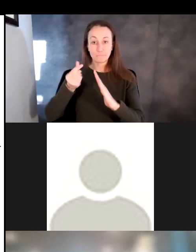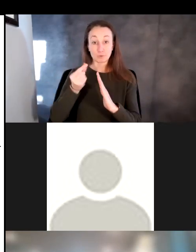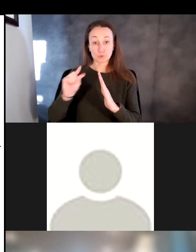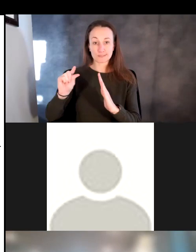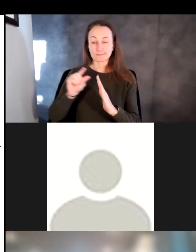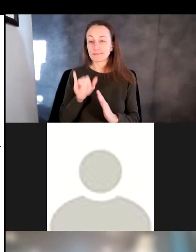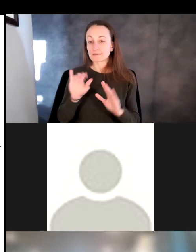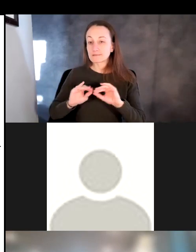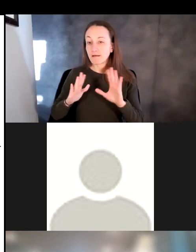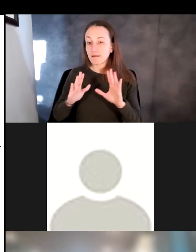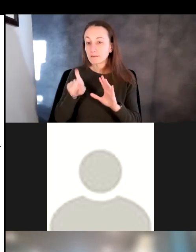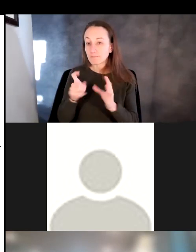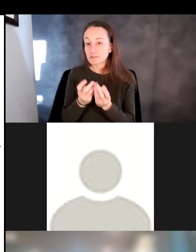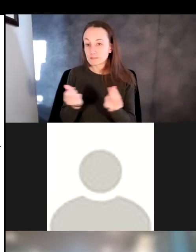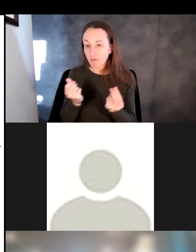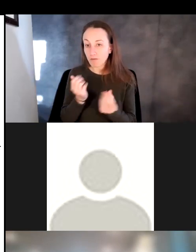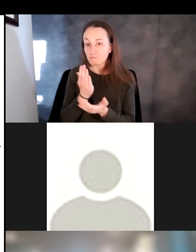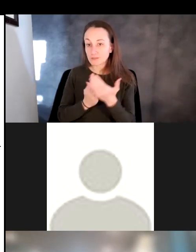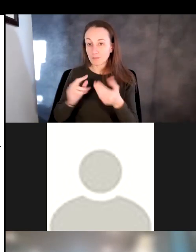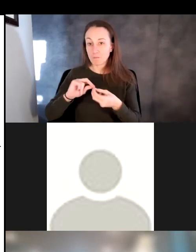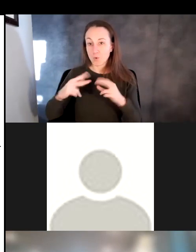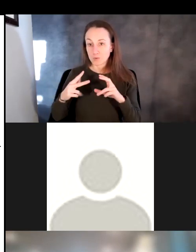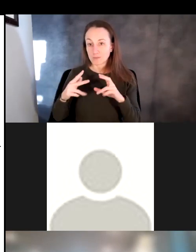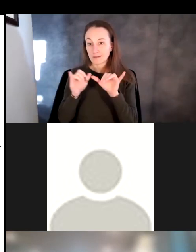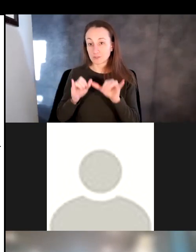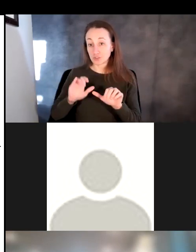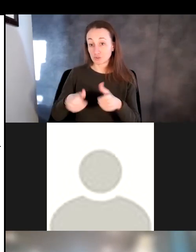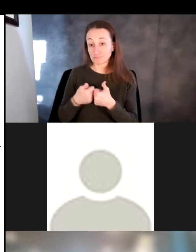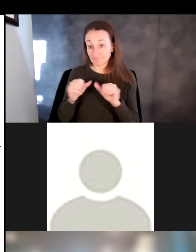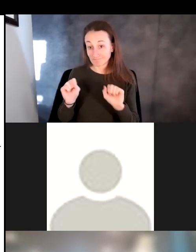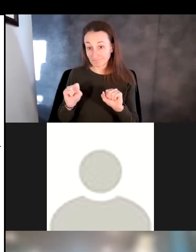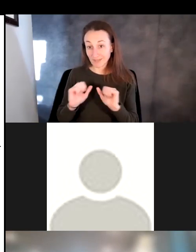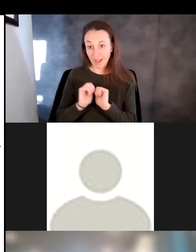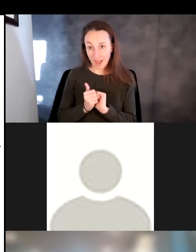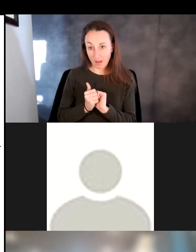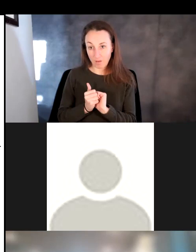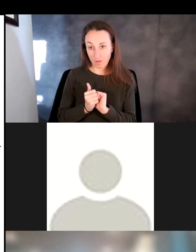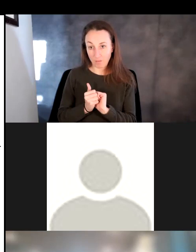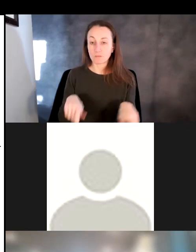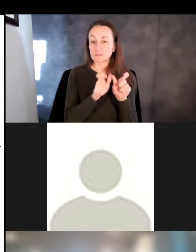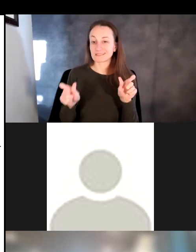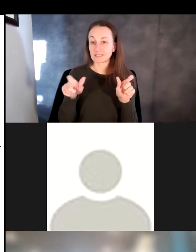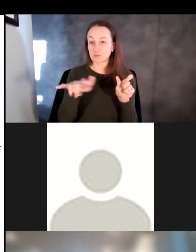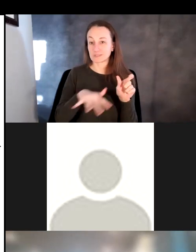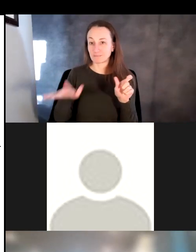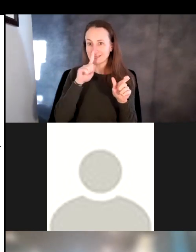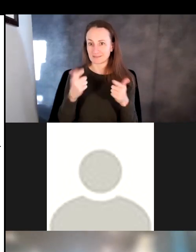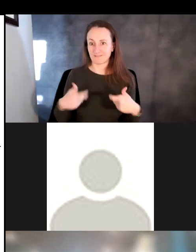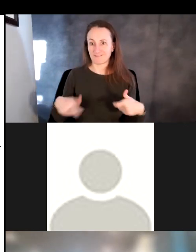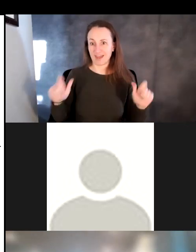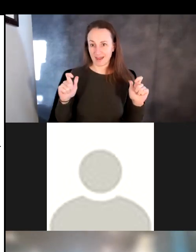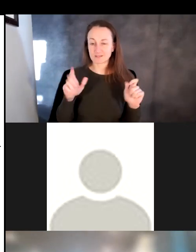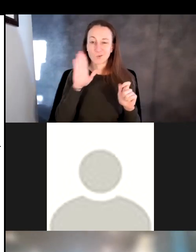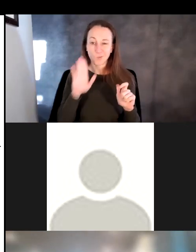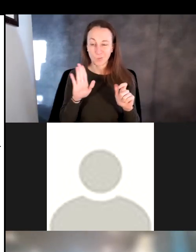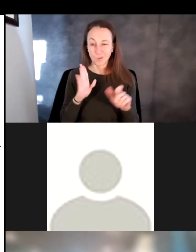also must solve some of those protein engineering challenges, and it does so as follows. Sequence space is vast, so we're going to use a model to